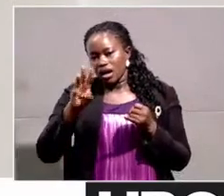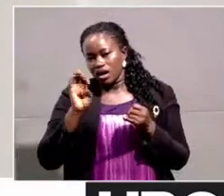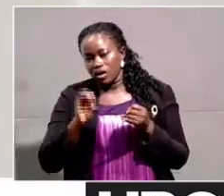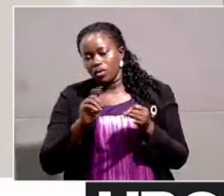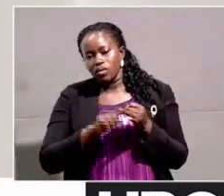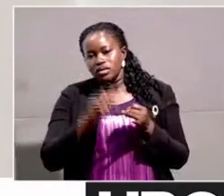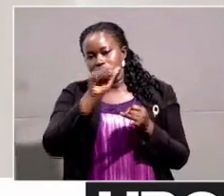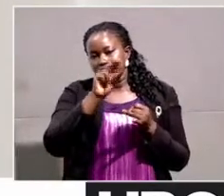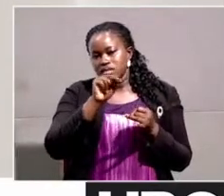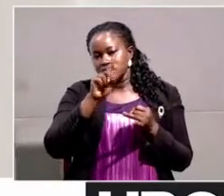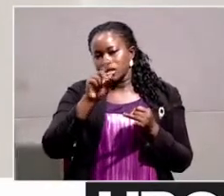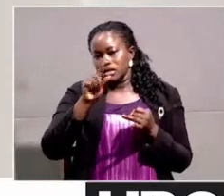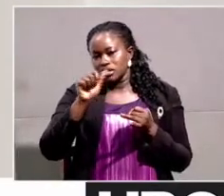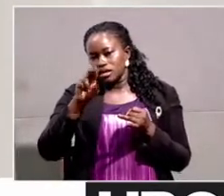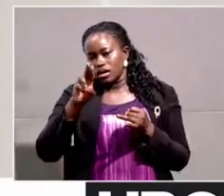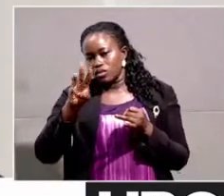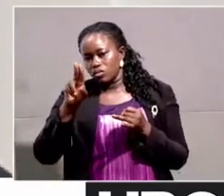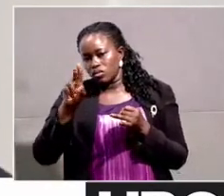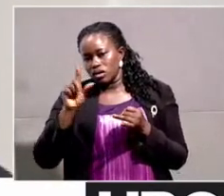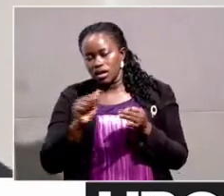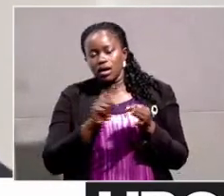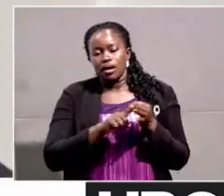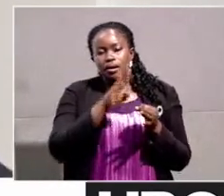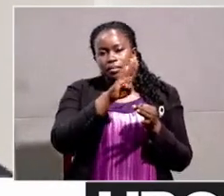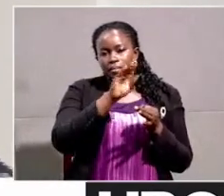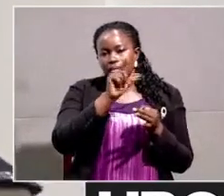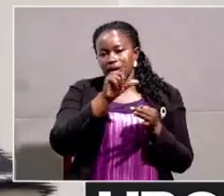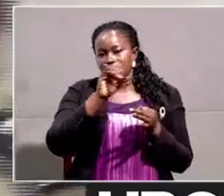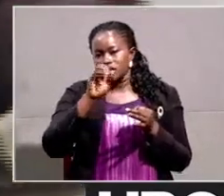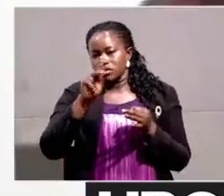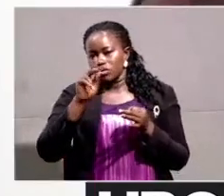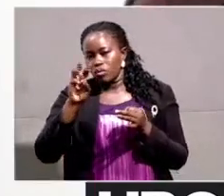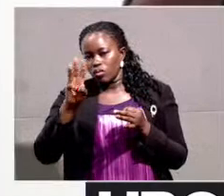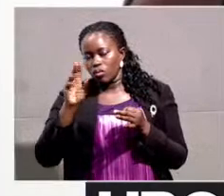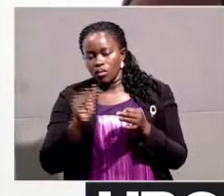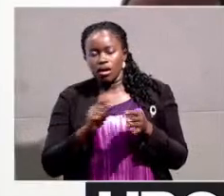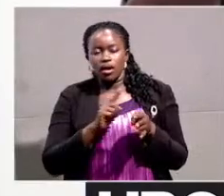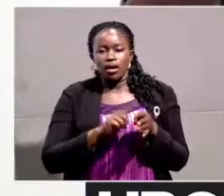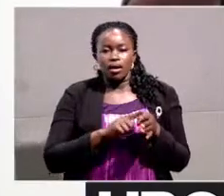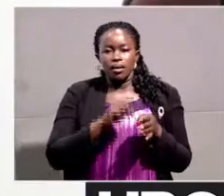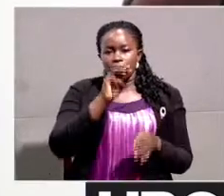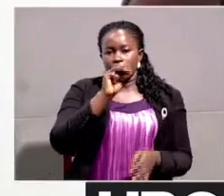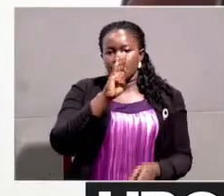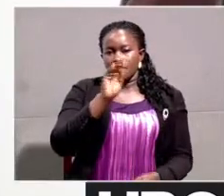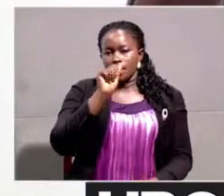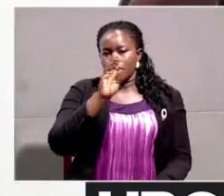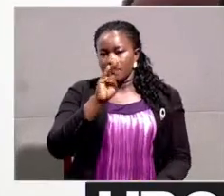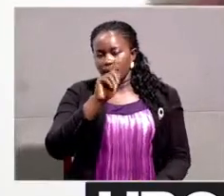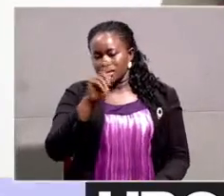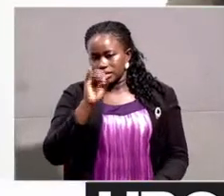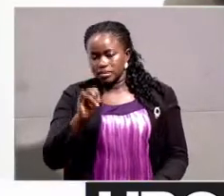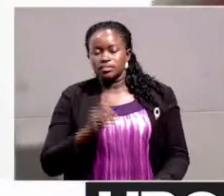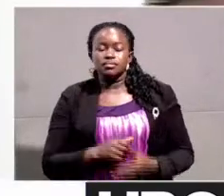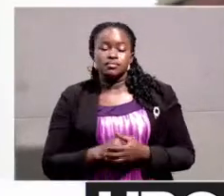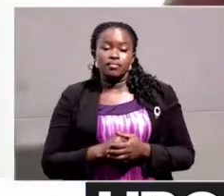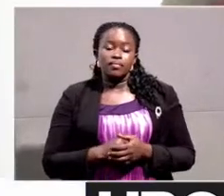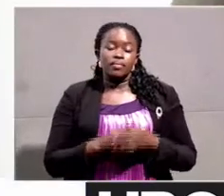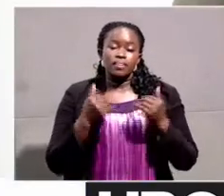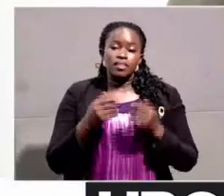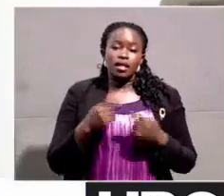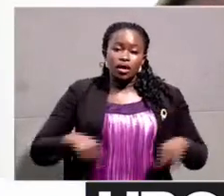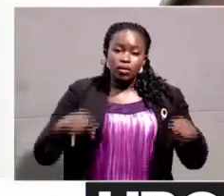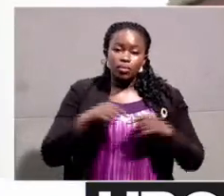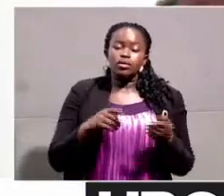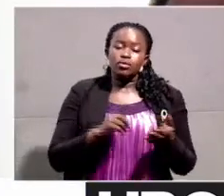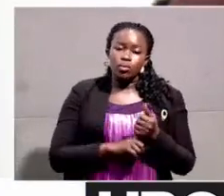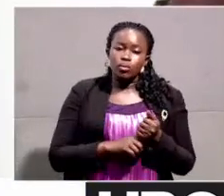Sendaula Ashraf, Baliko Wa Mohamed, Maweje Jonathan, and Imbabazi Topista. We recovered the rifle that they